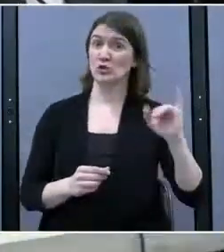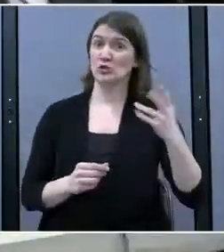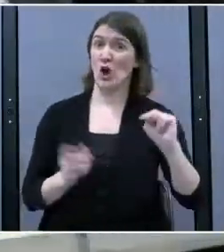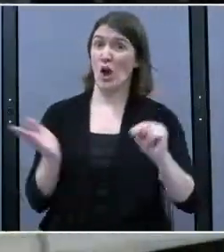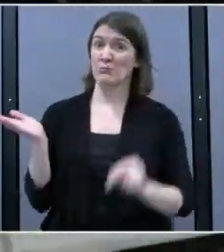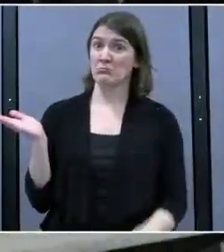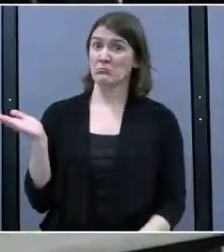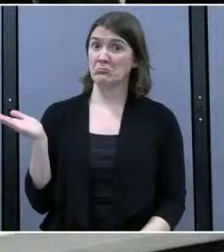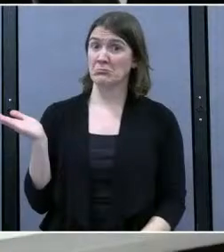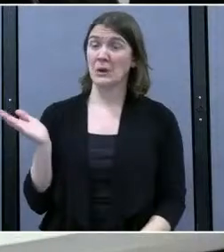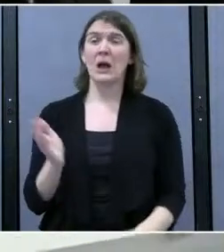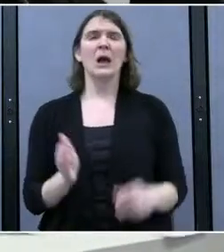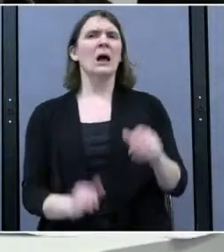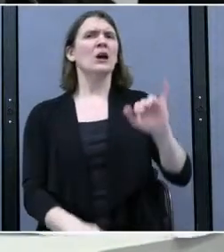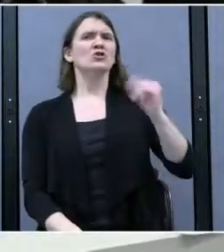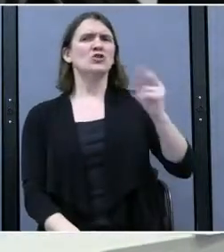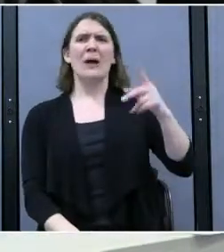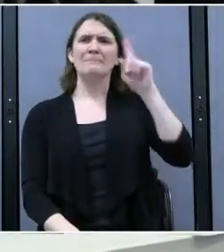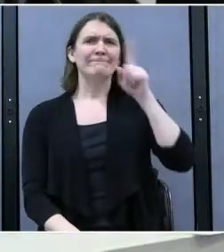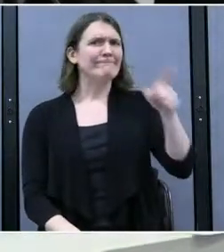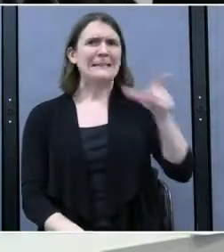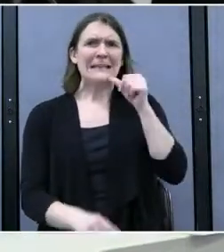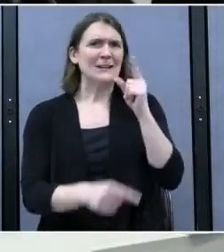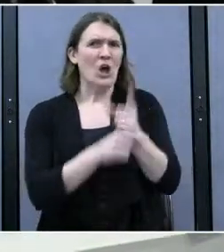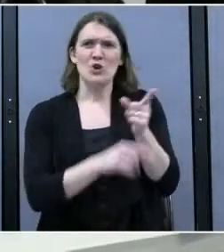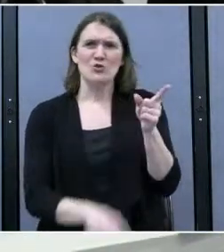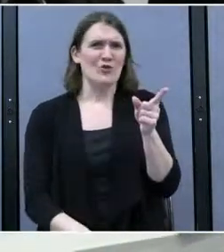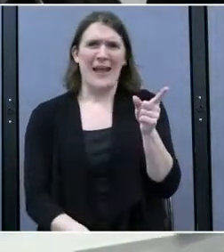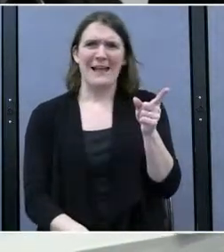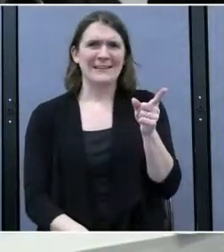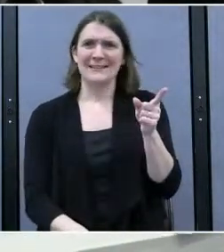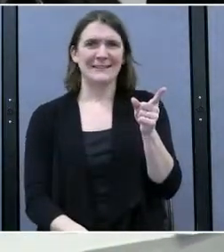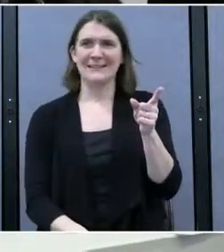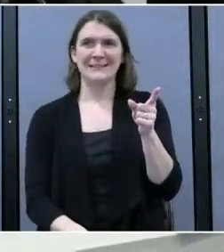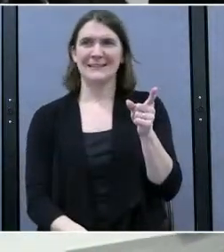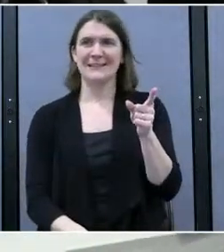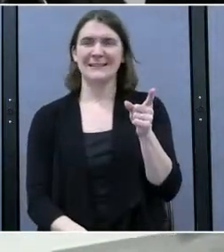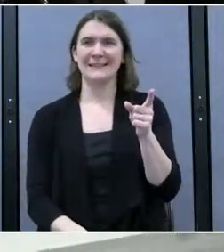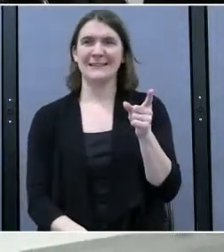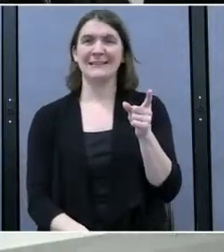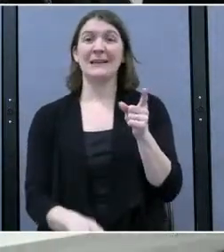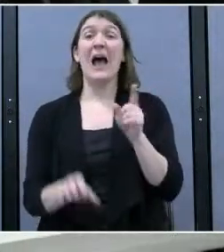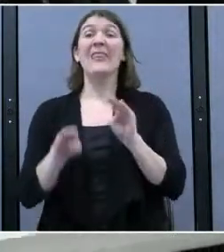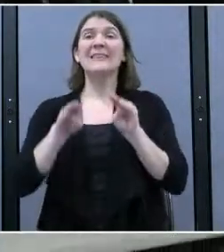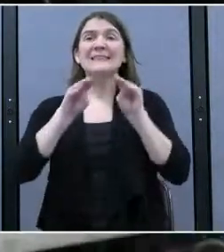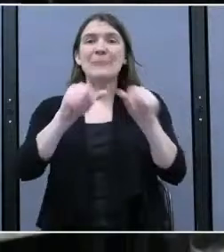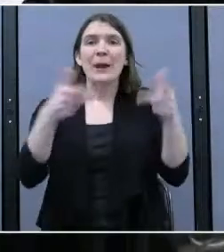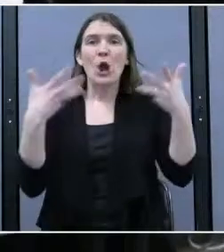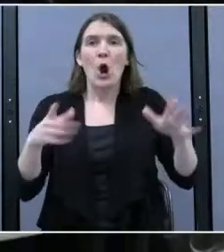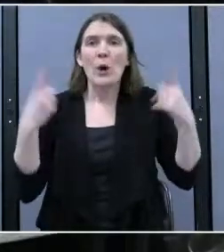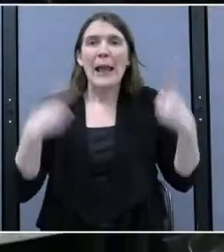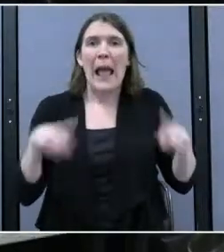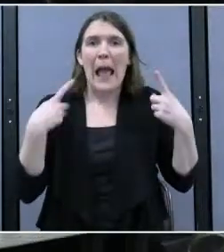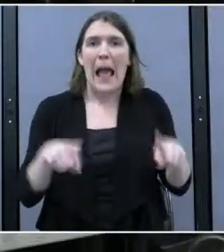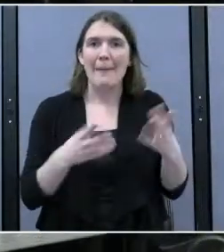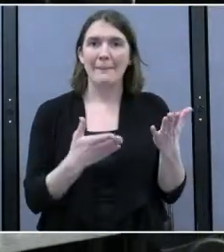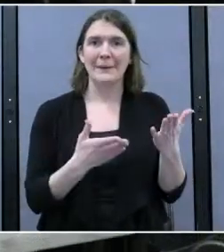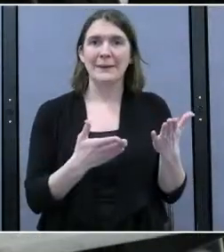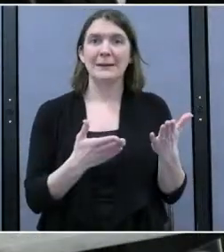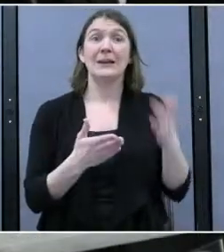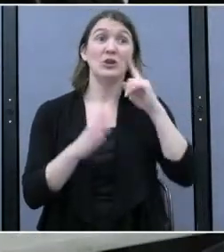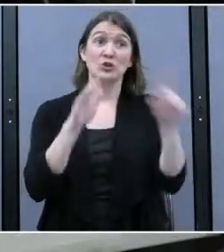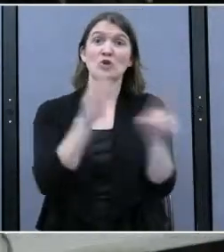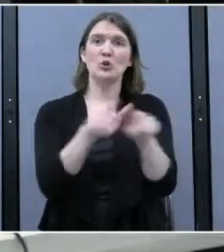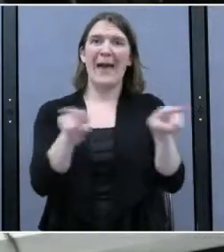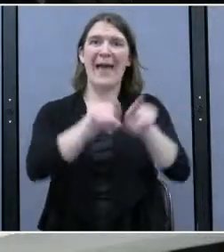I believe that might not be correct. I think that the spending has already occurred. It would show as a